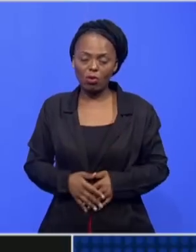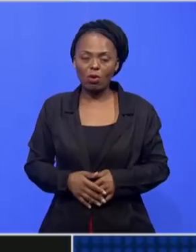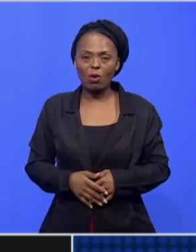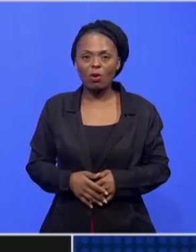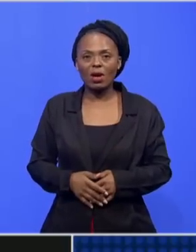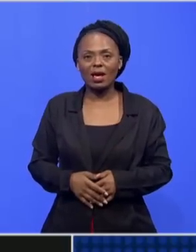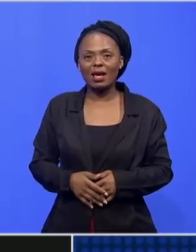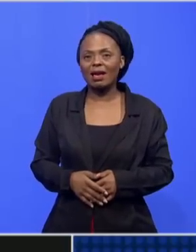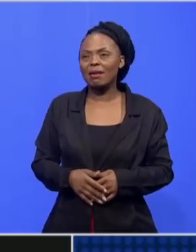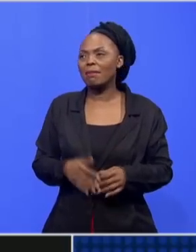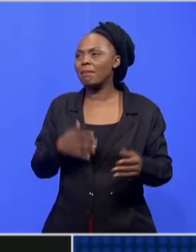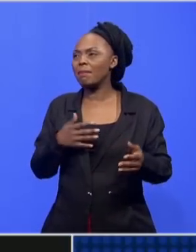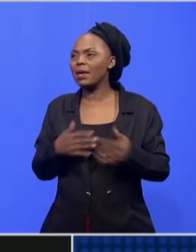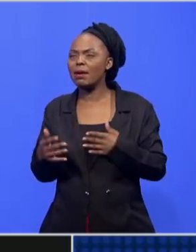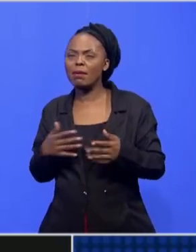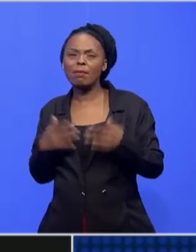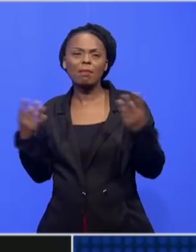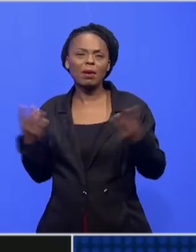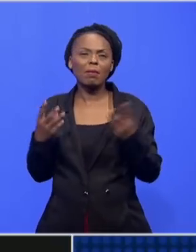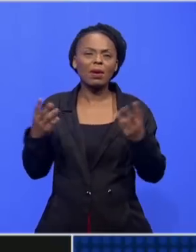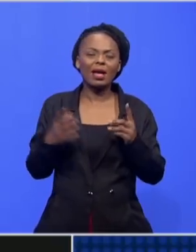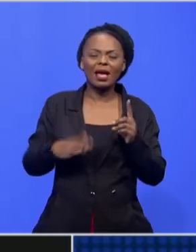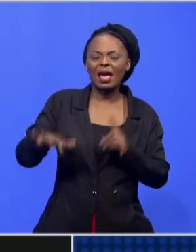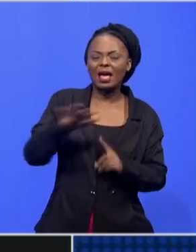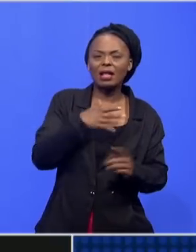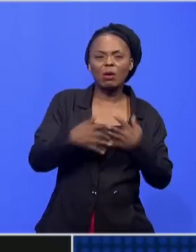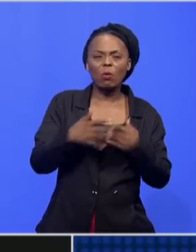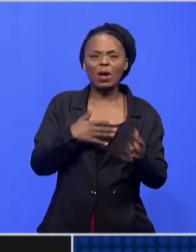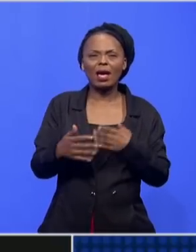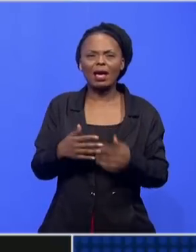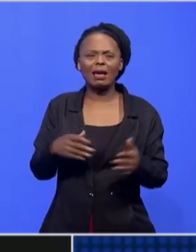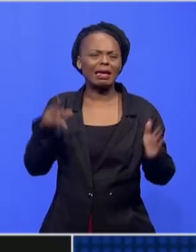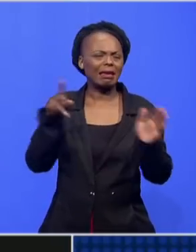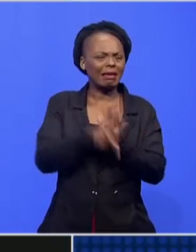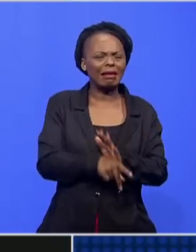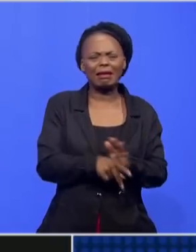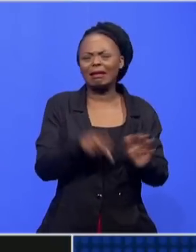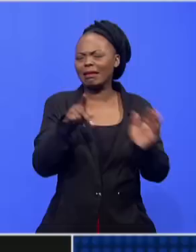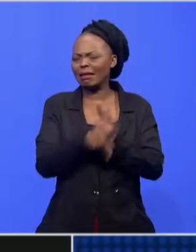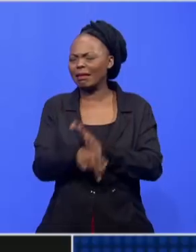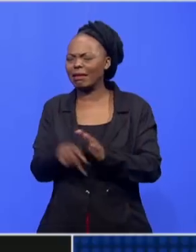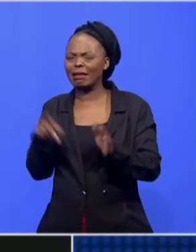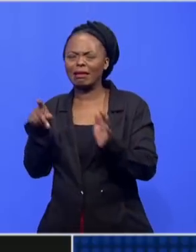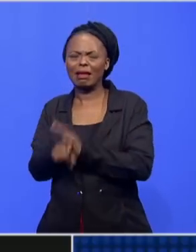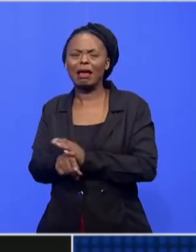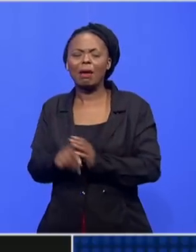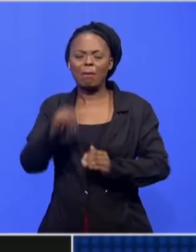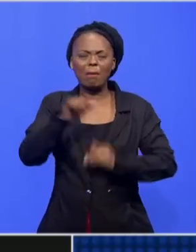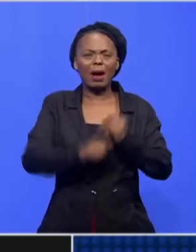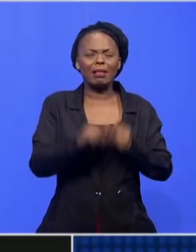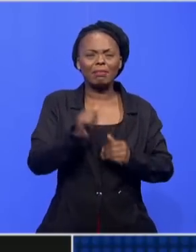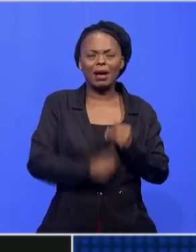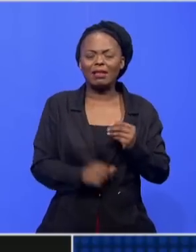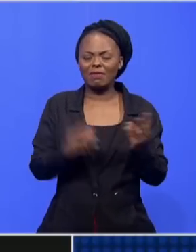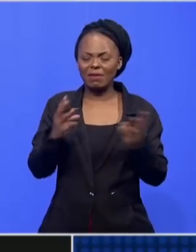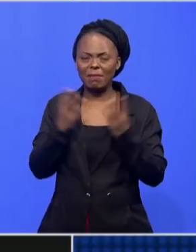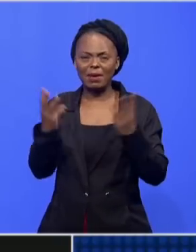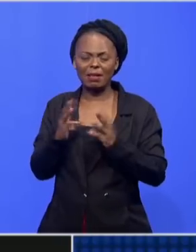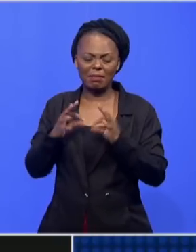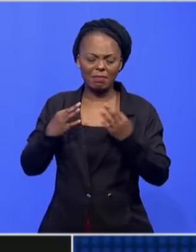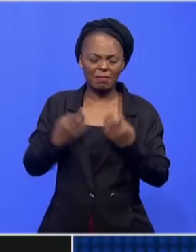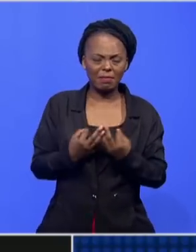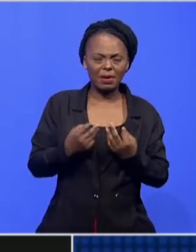everywhere people are killed, in a situation where almost every month family members